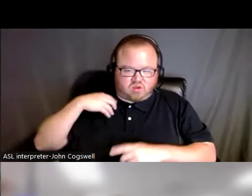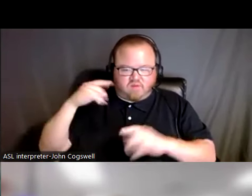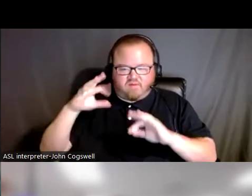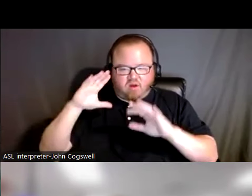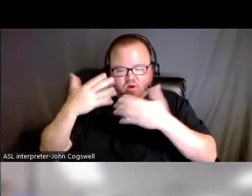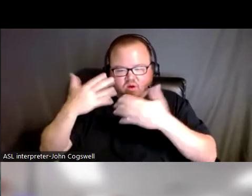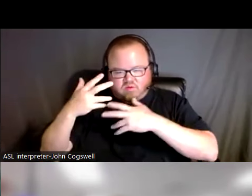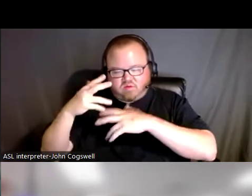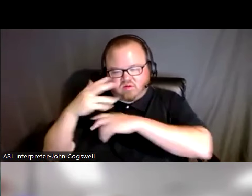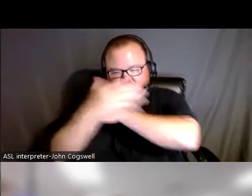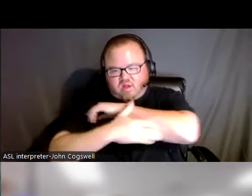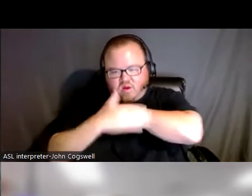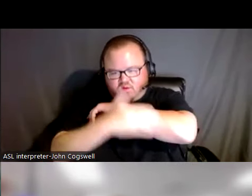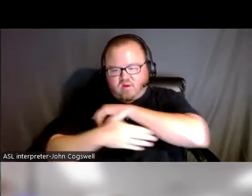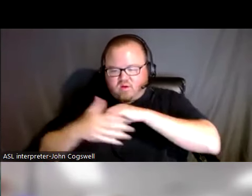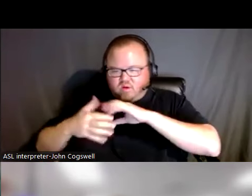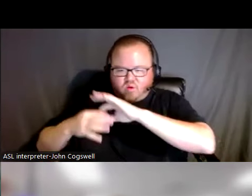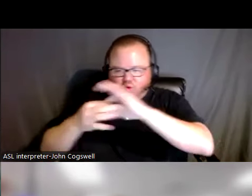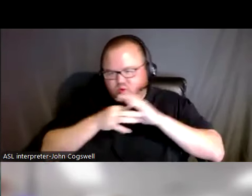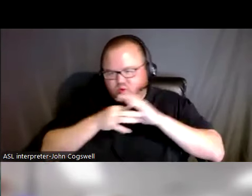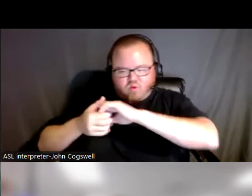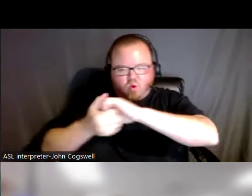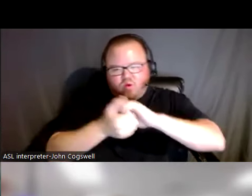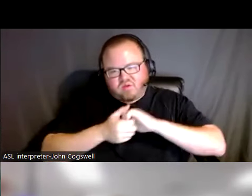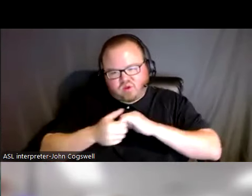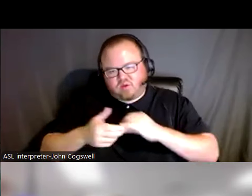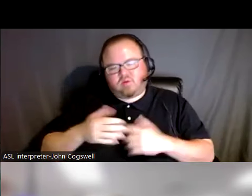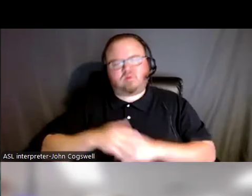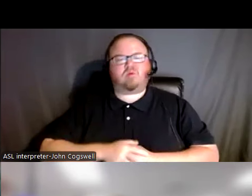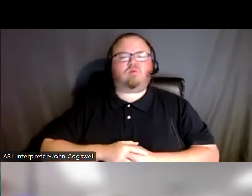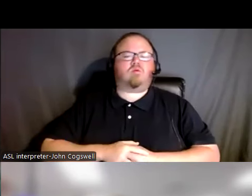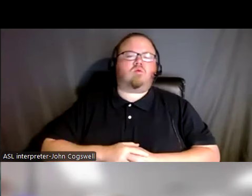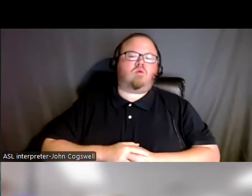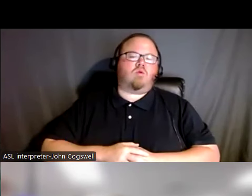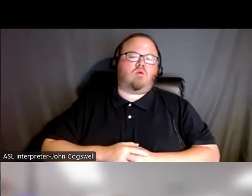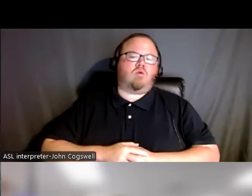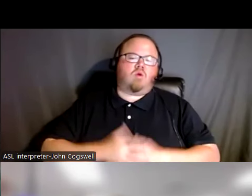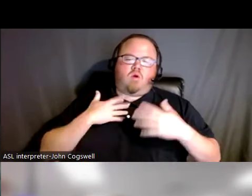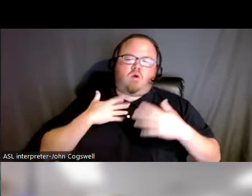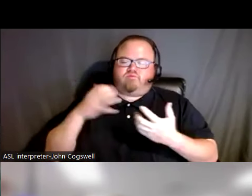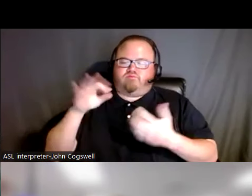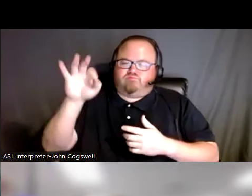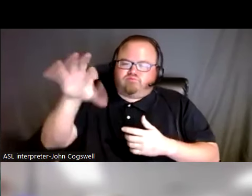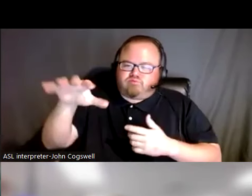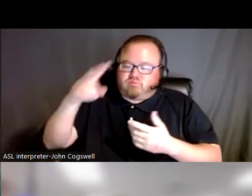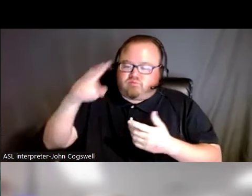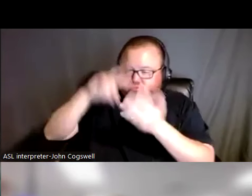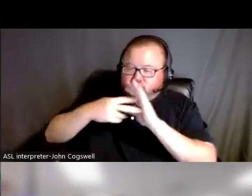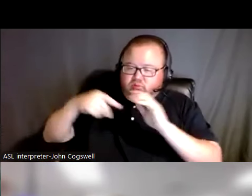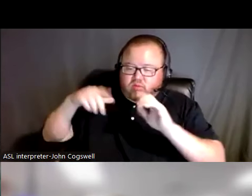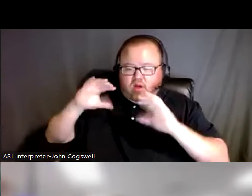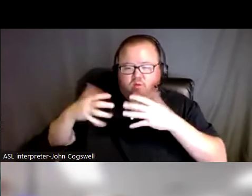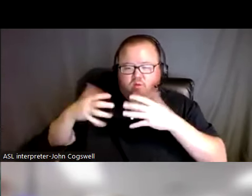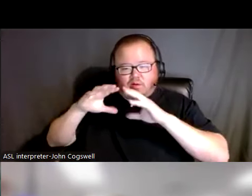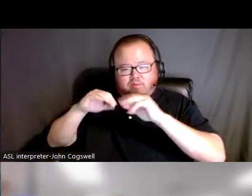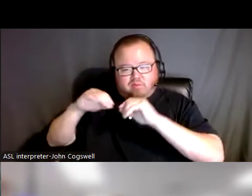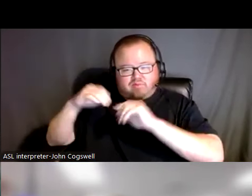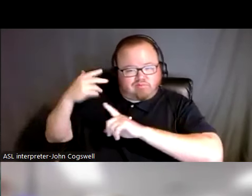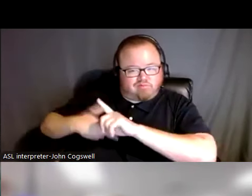county's coalition. So I just, want to share with you that the purpose of these quarterly meetings is